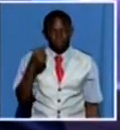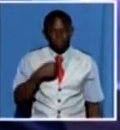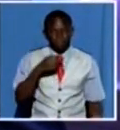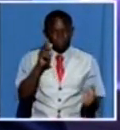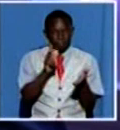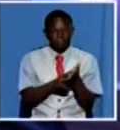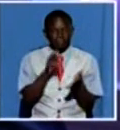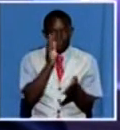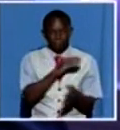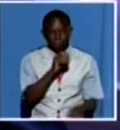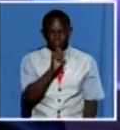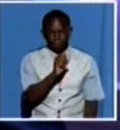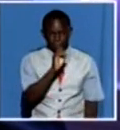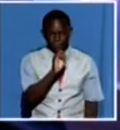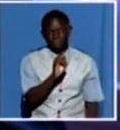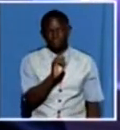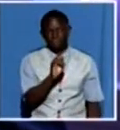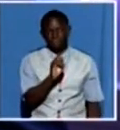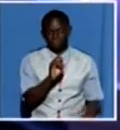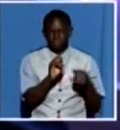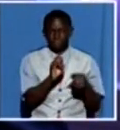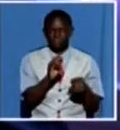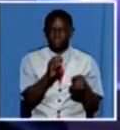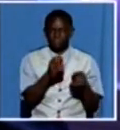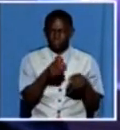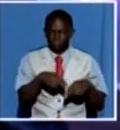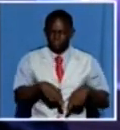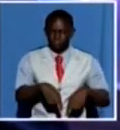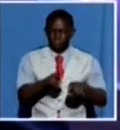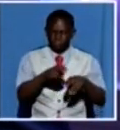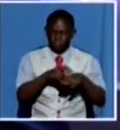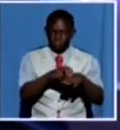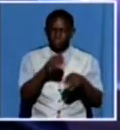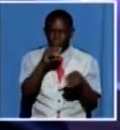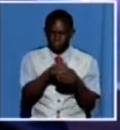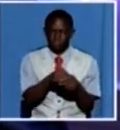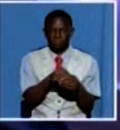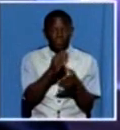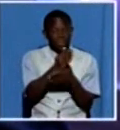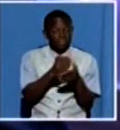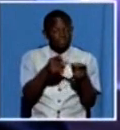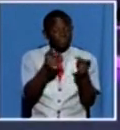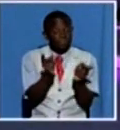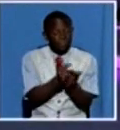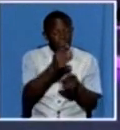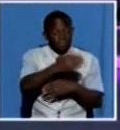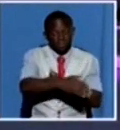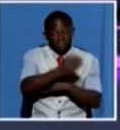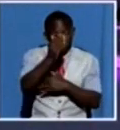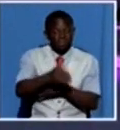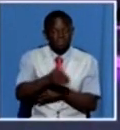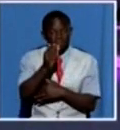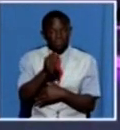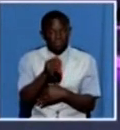roads, and in certain portions of the road as toll points. And those are the ones you're calling, only be able to those are the ones you're referring to as